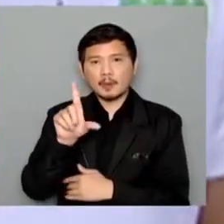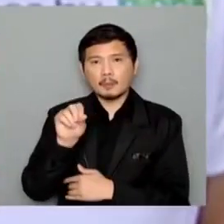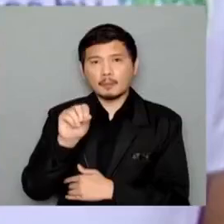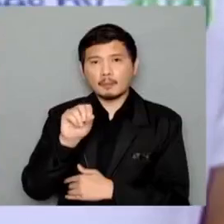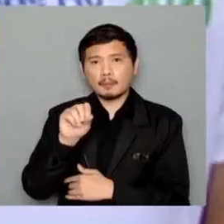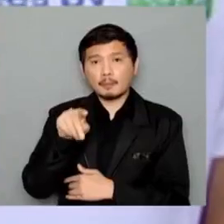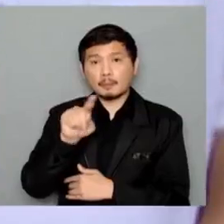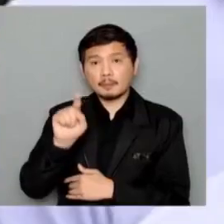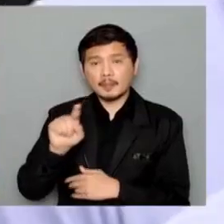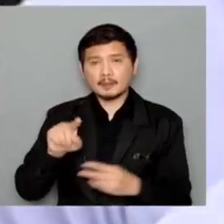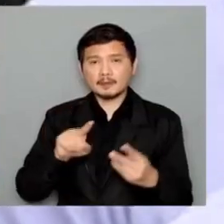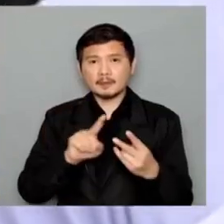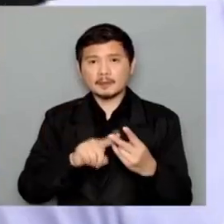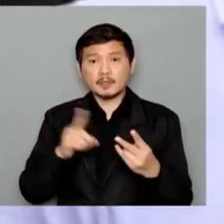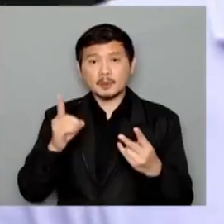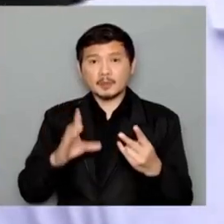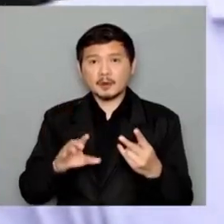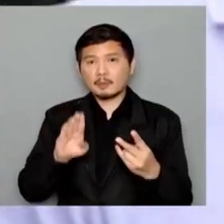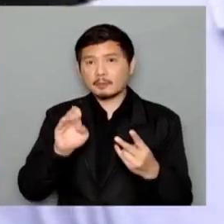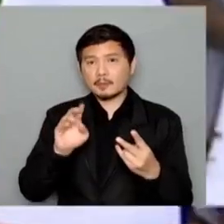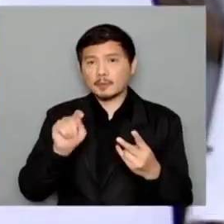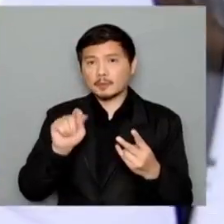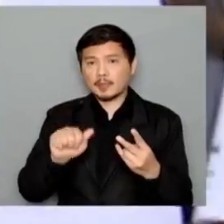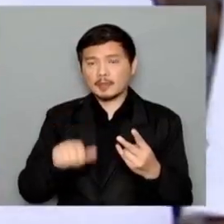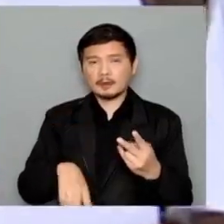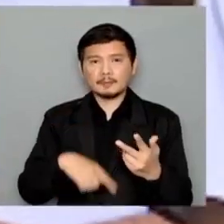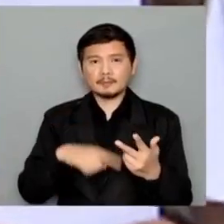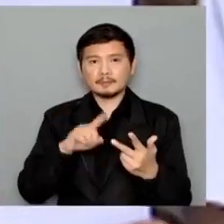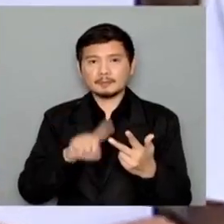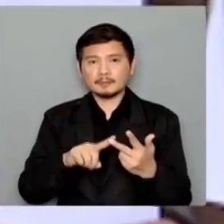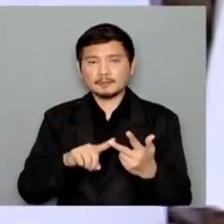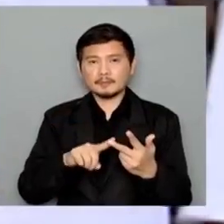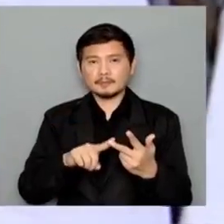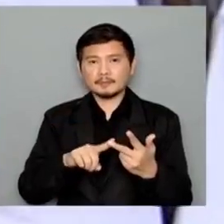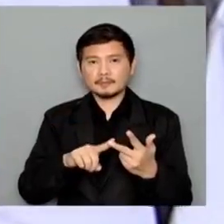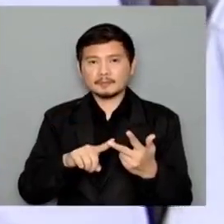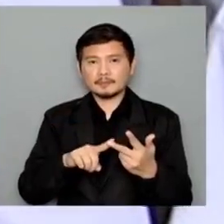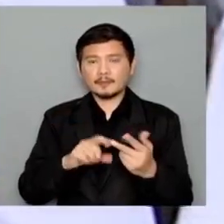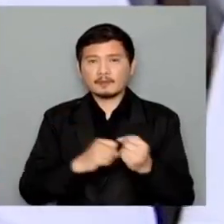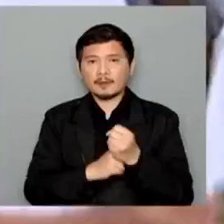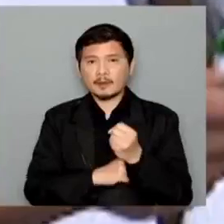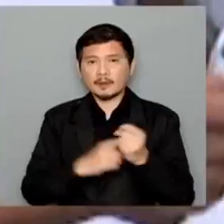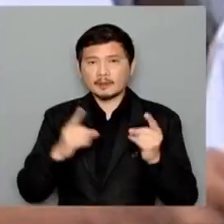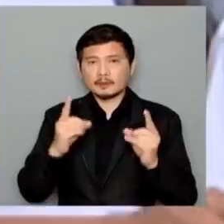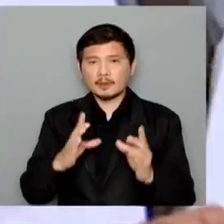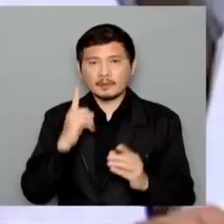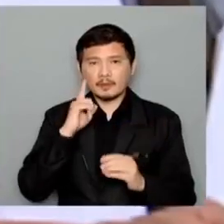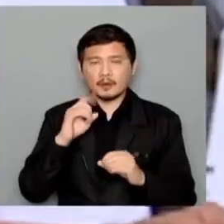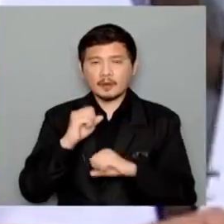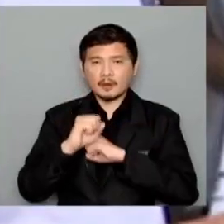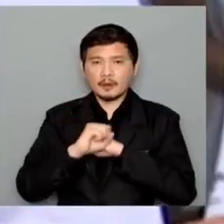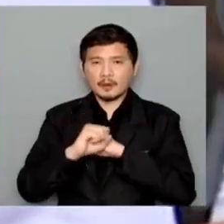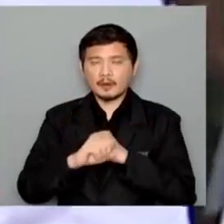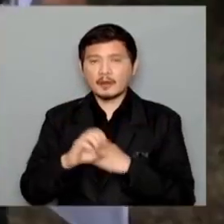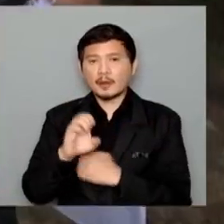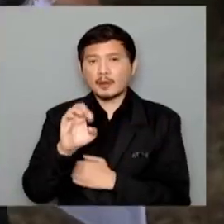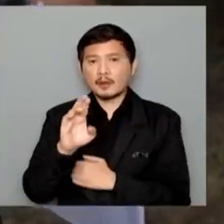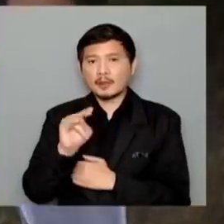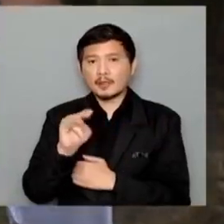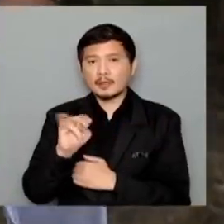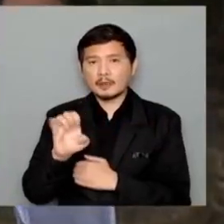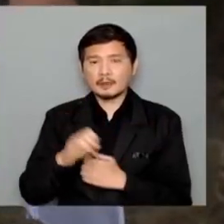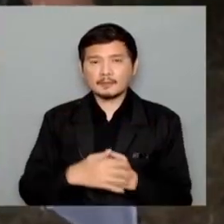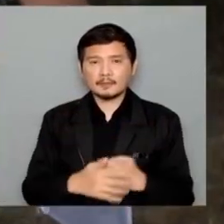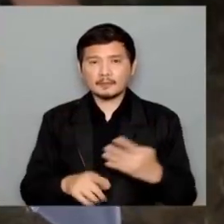Foundation Managing Director Berta Lopez Feliciano, ABS-CBN Foundation Director for Advocacy Ernie Lopez,